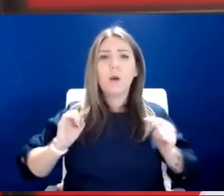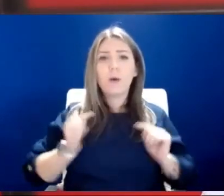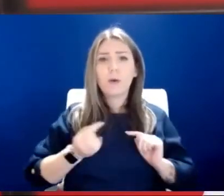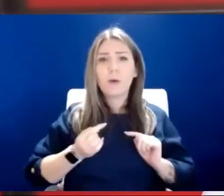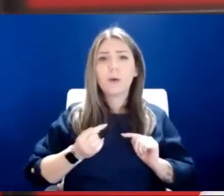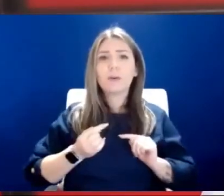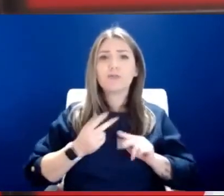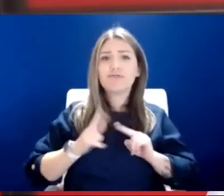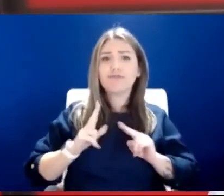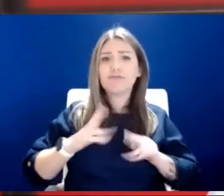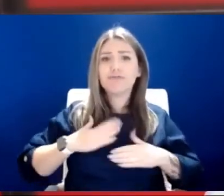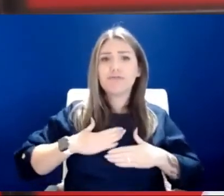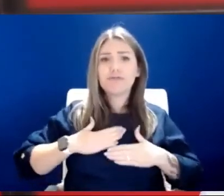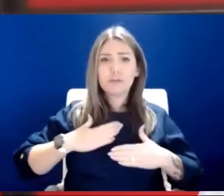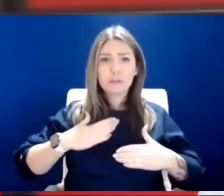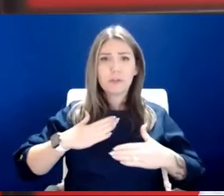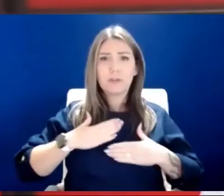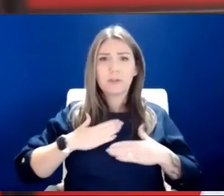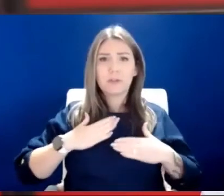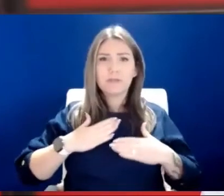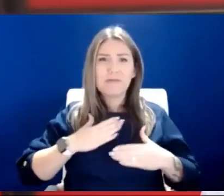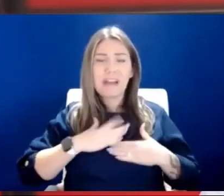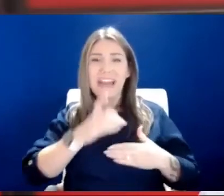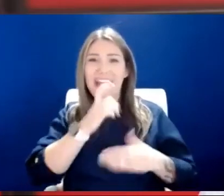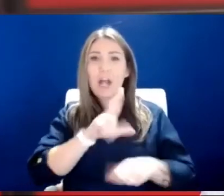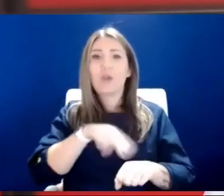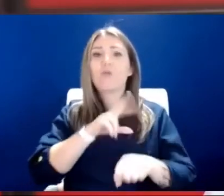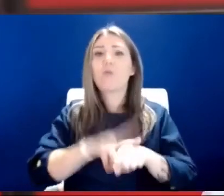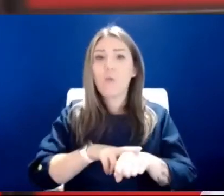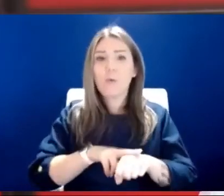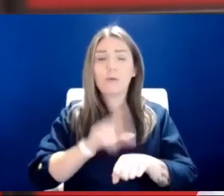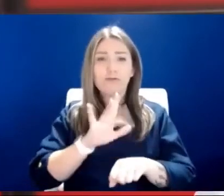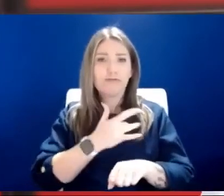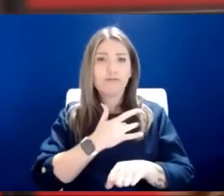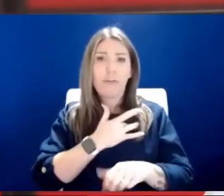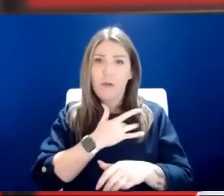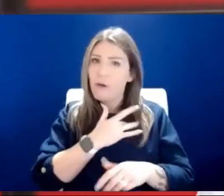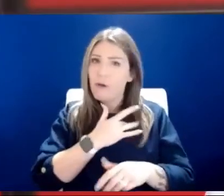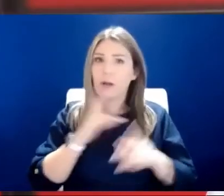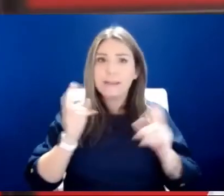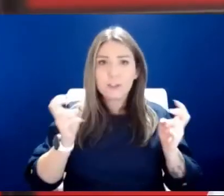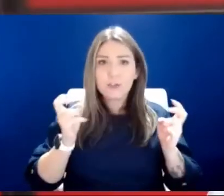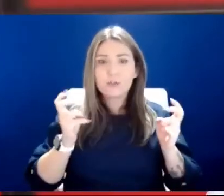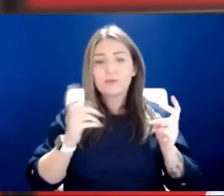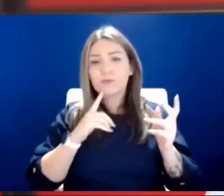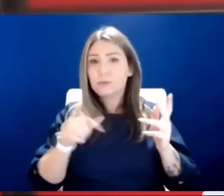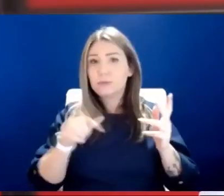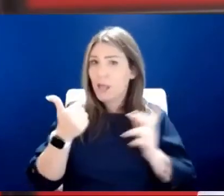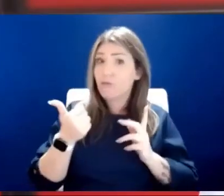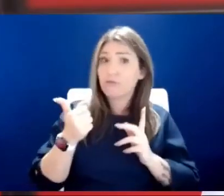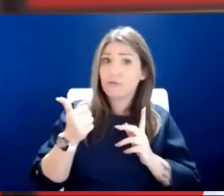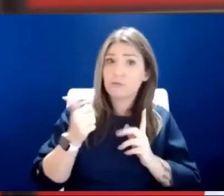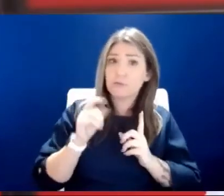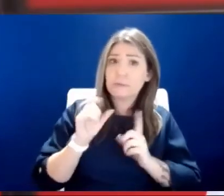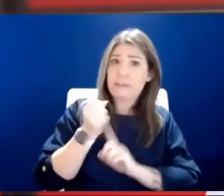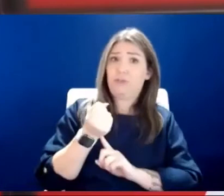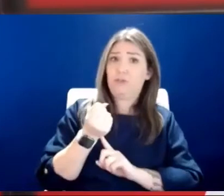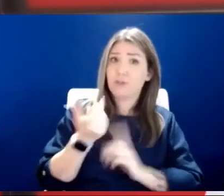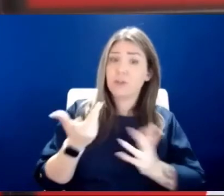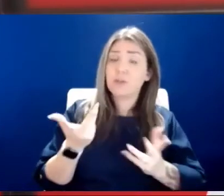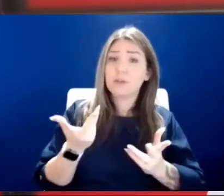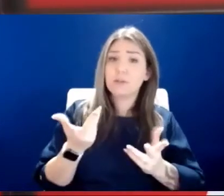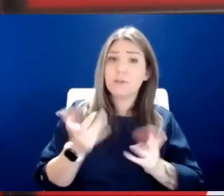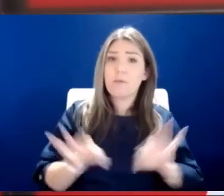is very disproportionate to your heart conditions or other conditions, it is important to see a